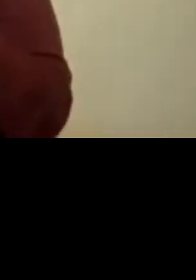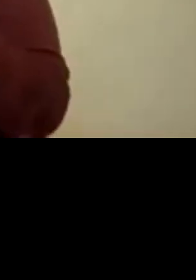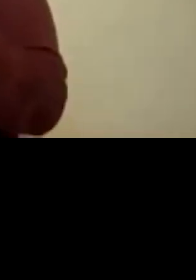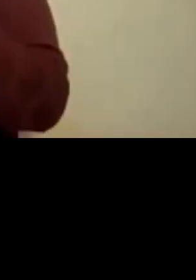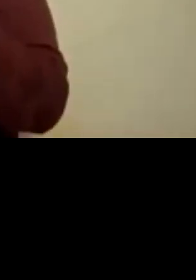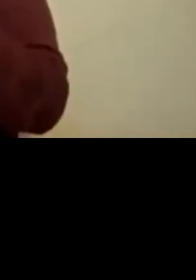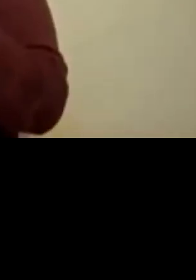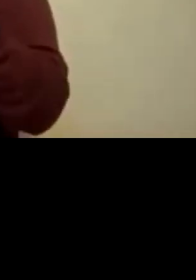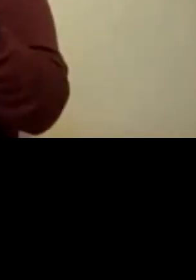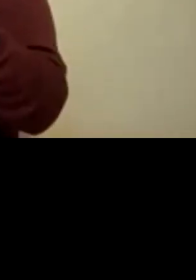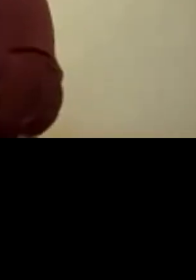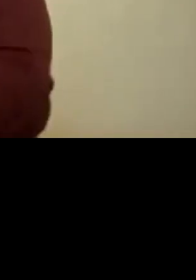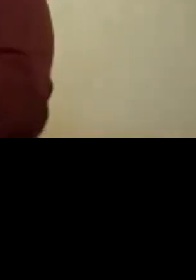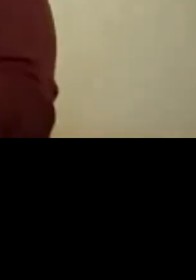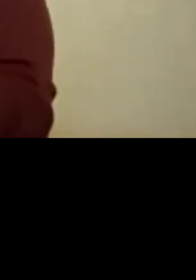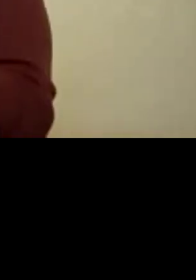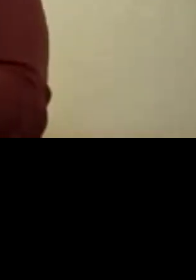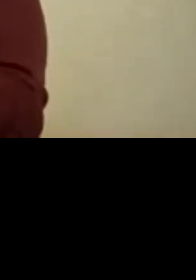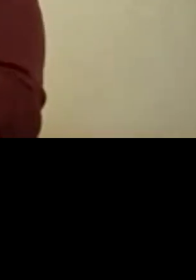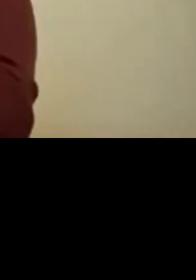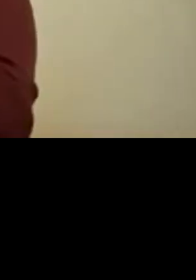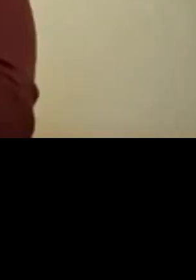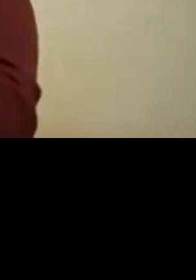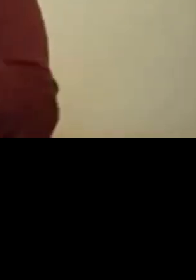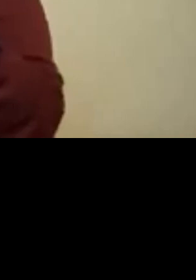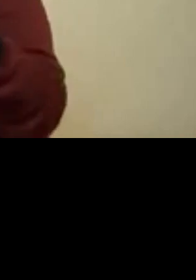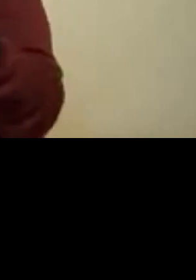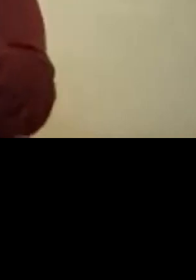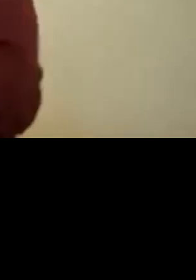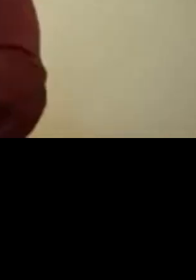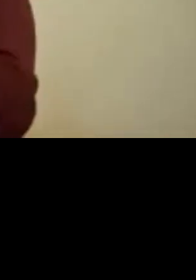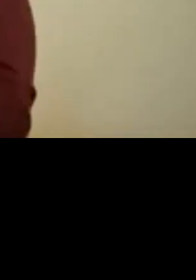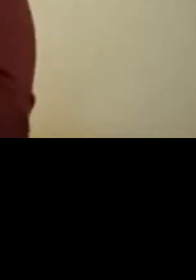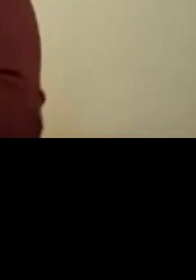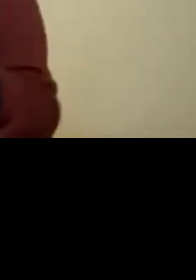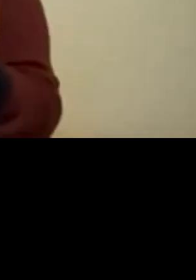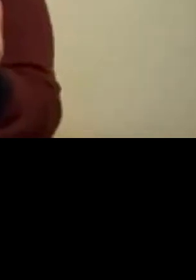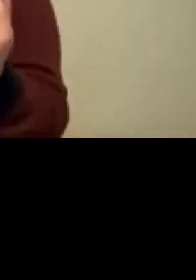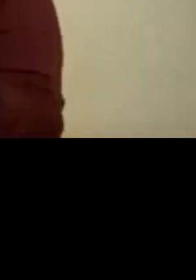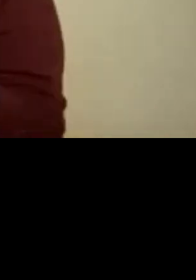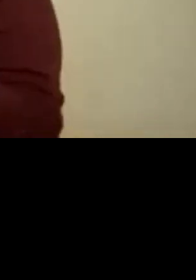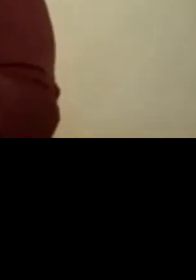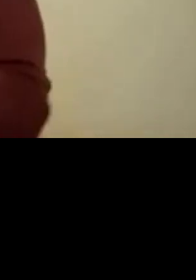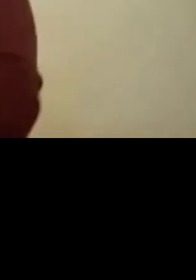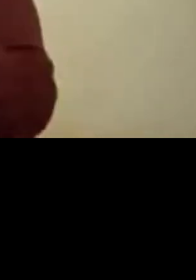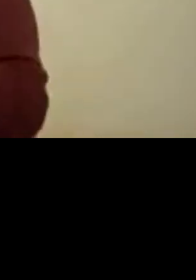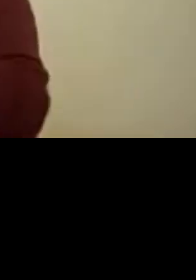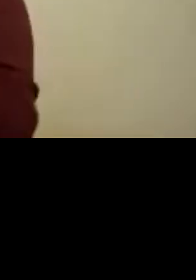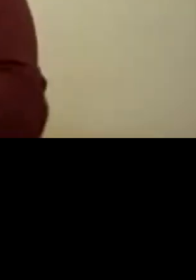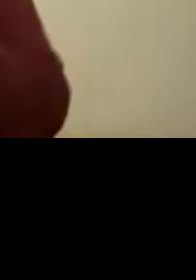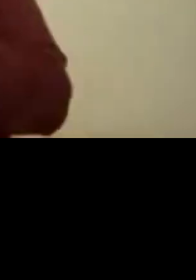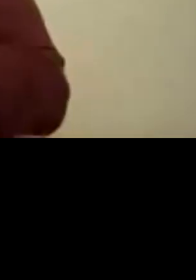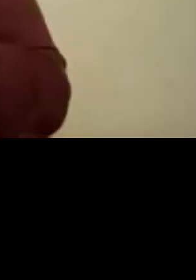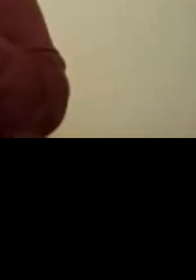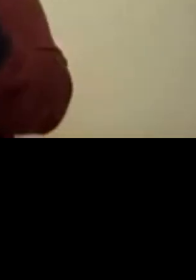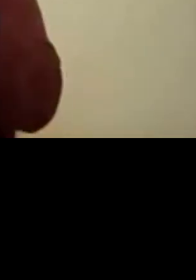in their loneliness and some of the other like social support and the quality and quantity of social interactions that they have from, changes